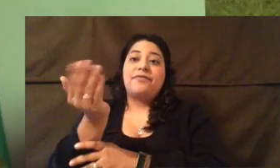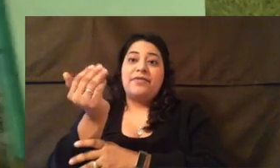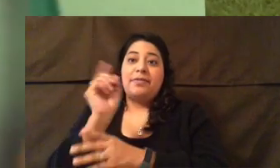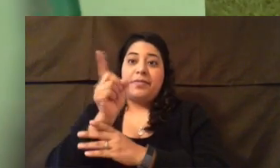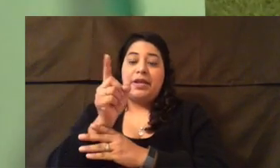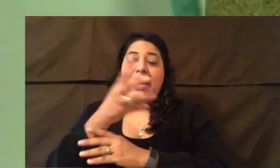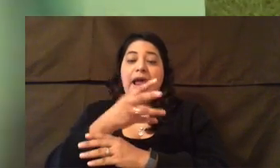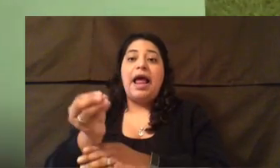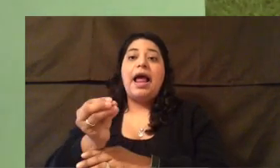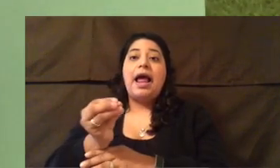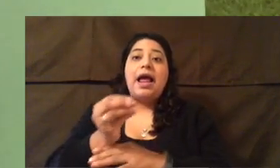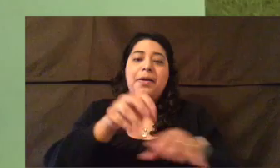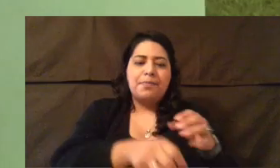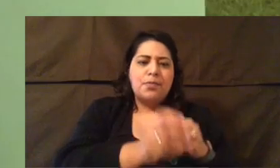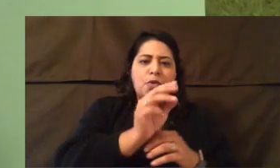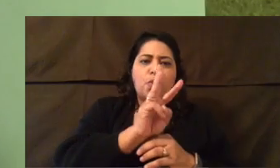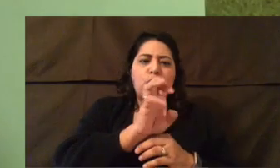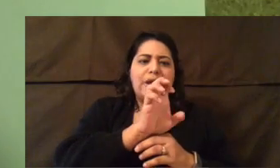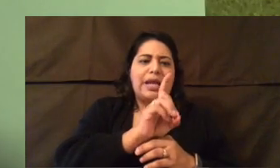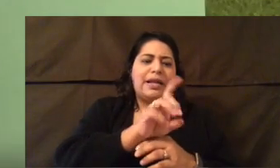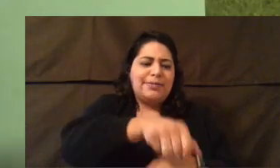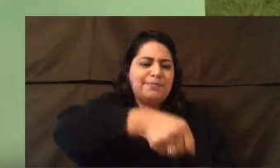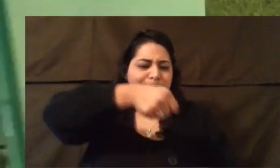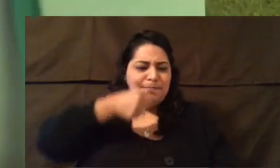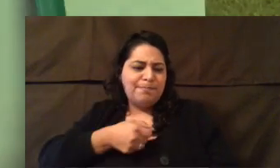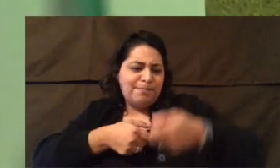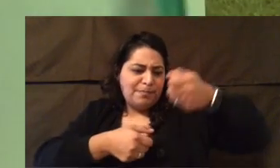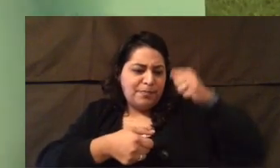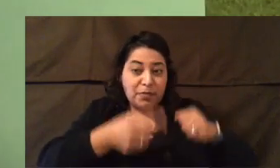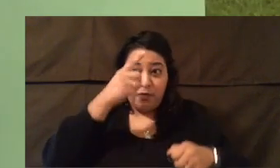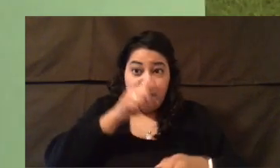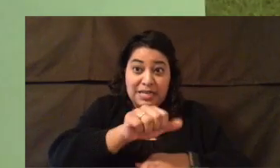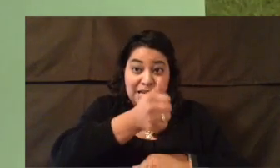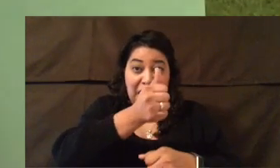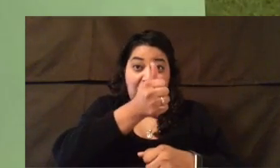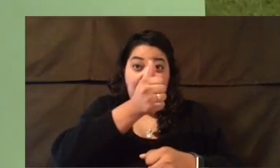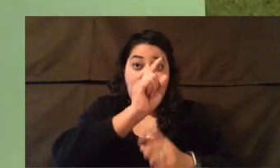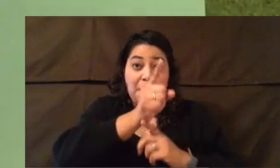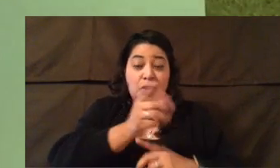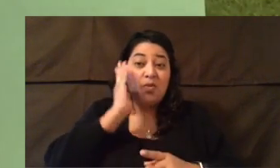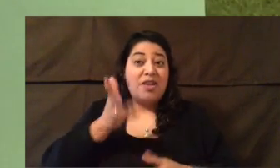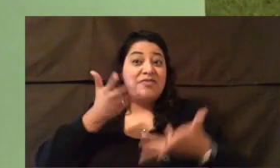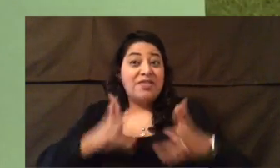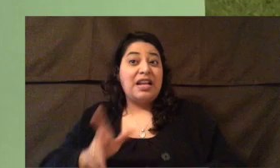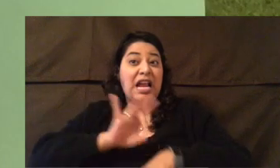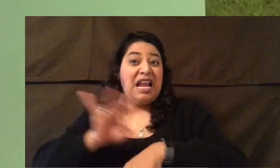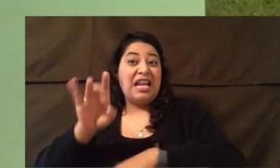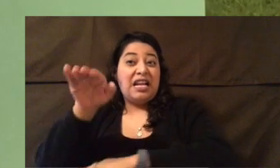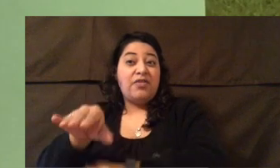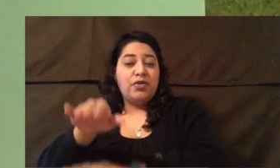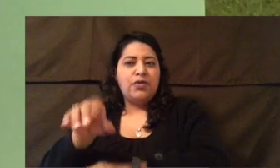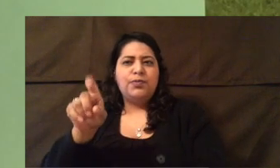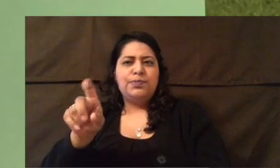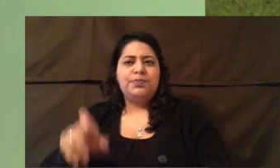minutes, and pulls weeds for 10 minutes. Will she be finished by 8 p.m.? Okay, so we